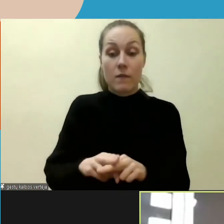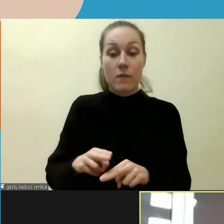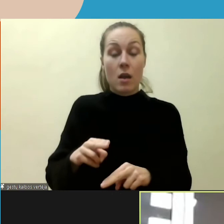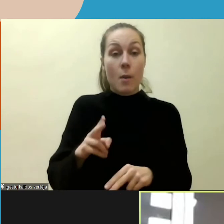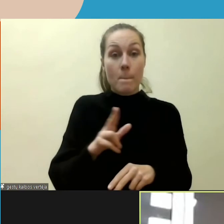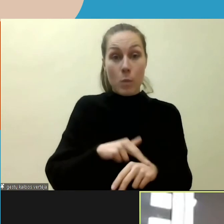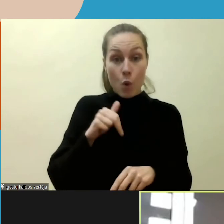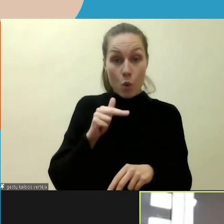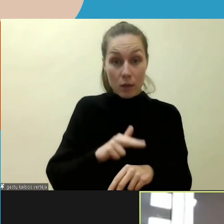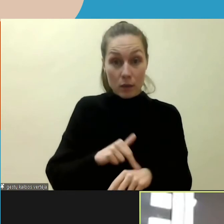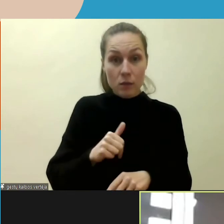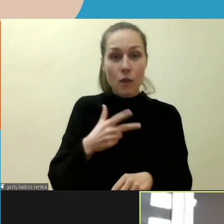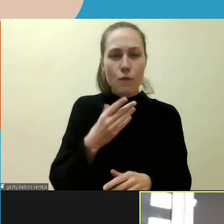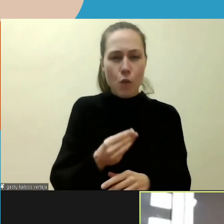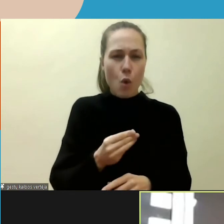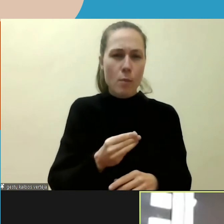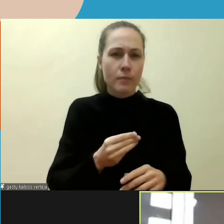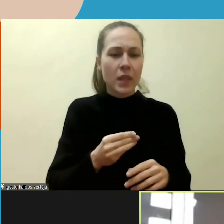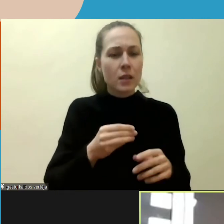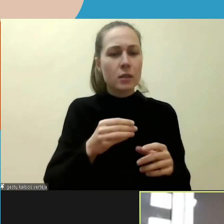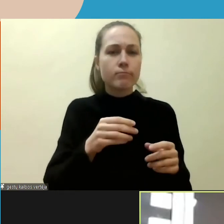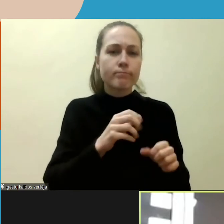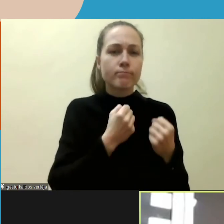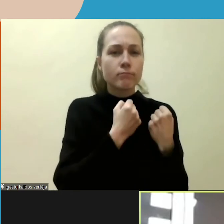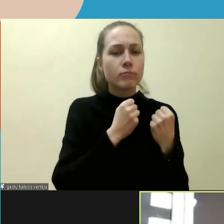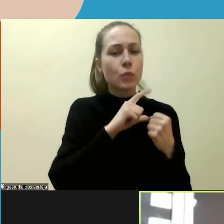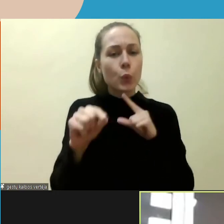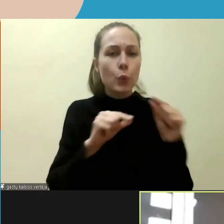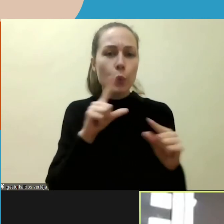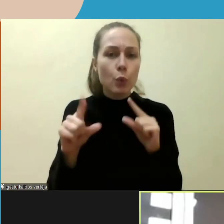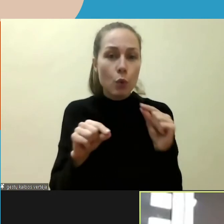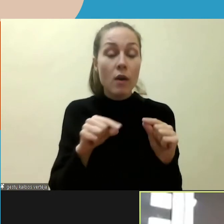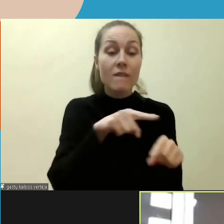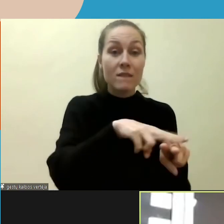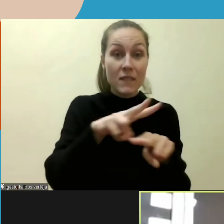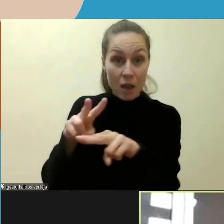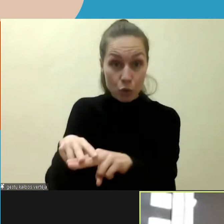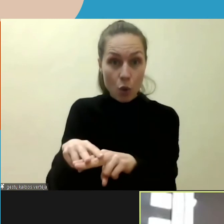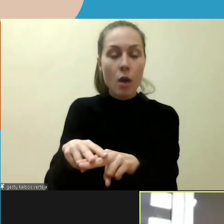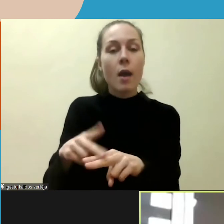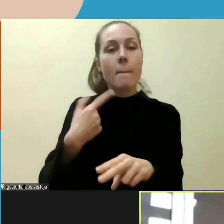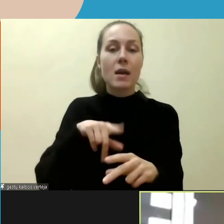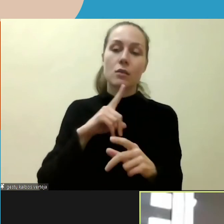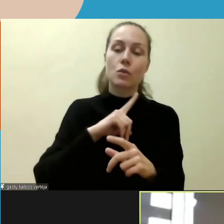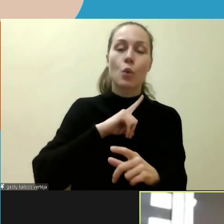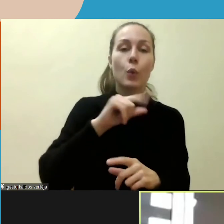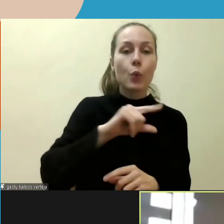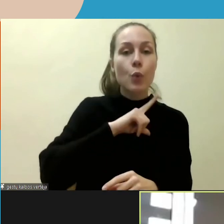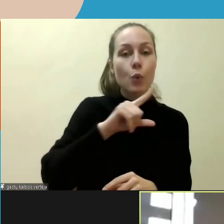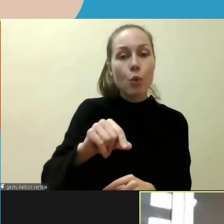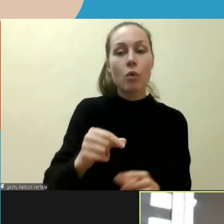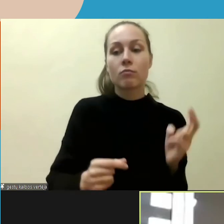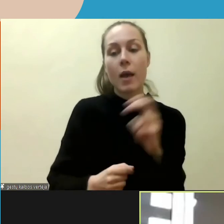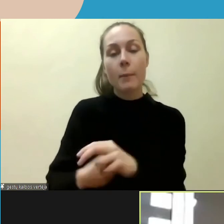is celebrating. Then, if we know that there is a certain celebration, we